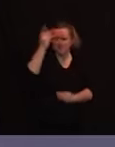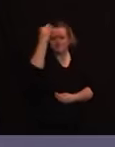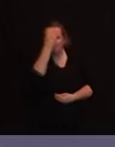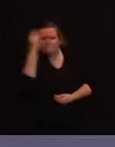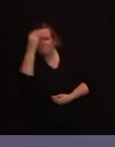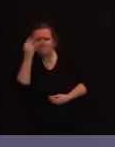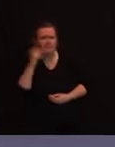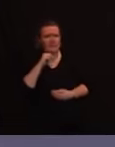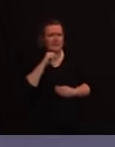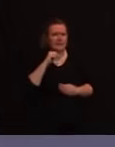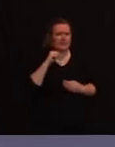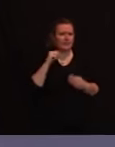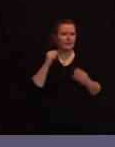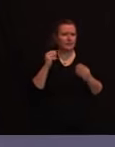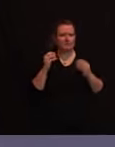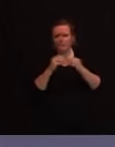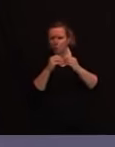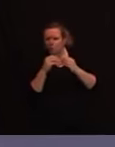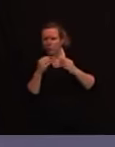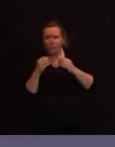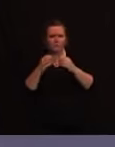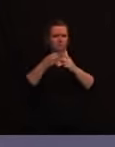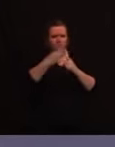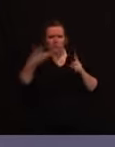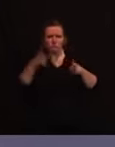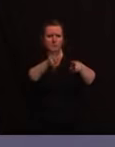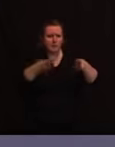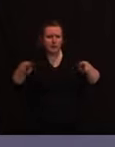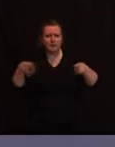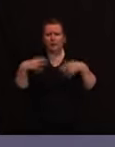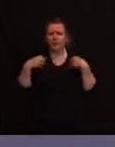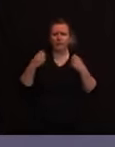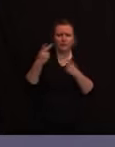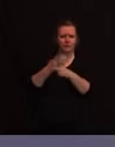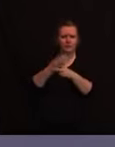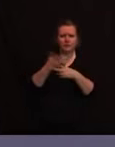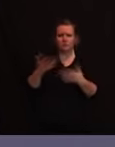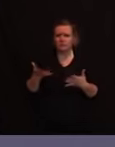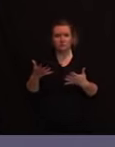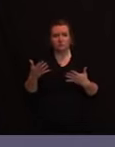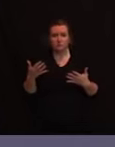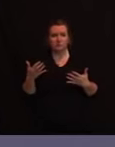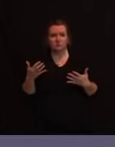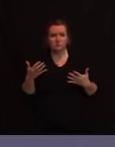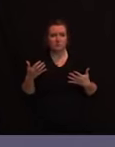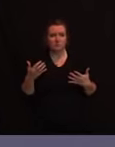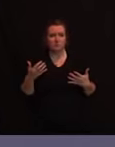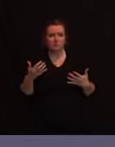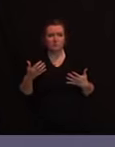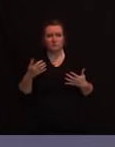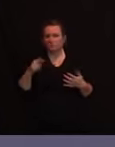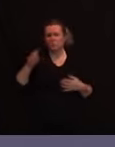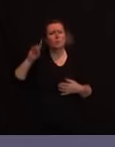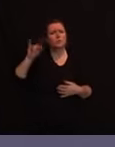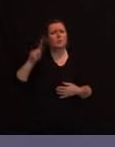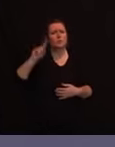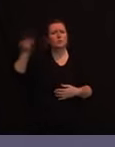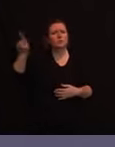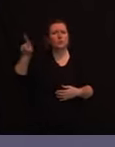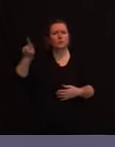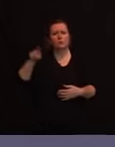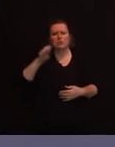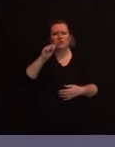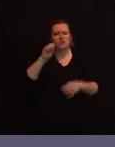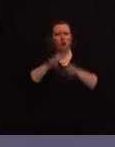extraordinary daily efforts from our healthcare workers. The field medical station you reviewed today, great example